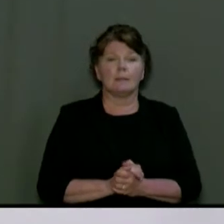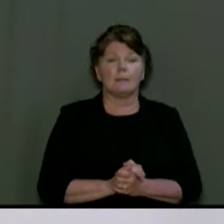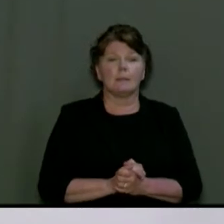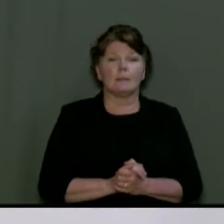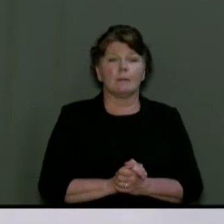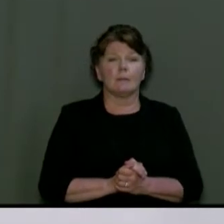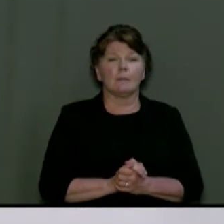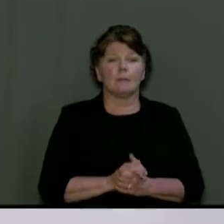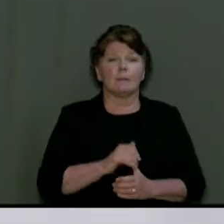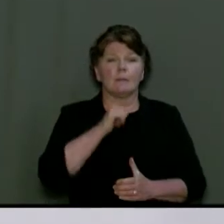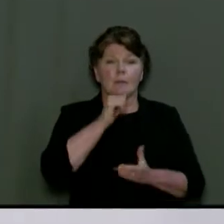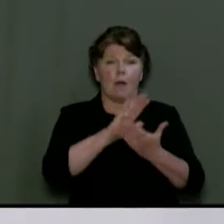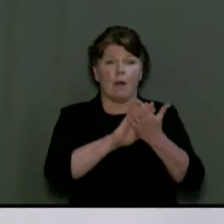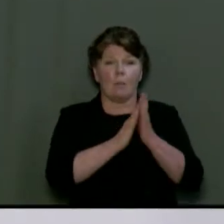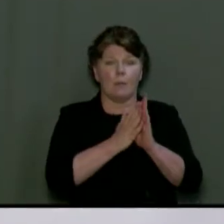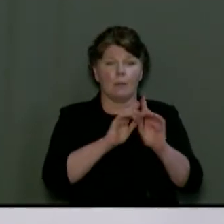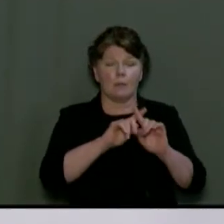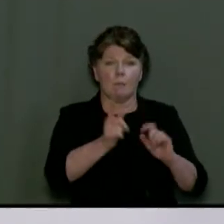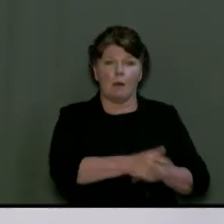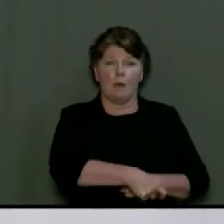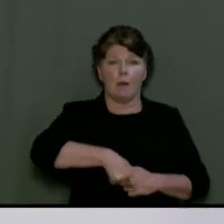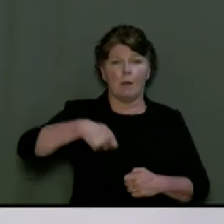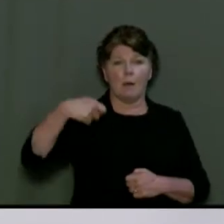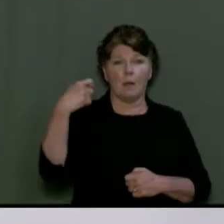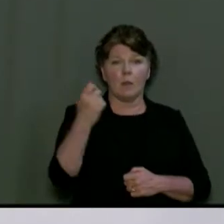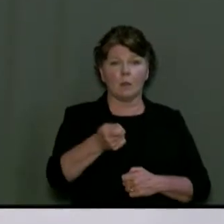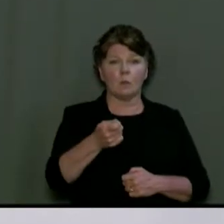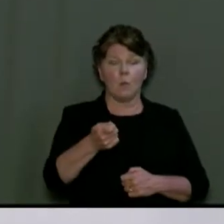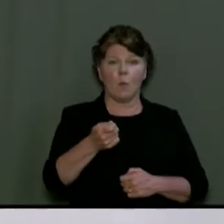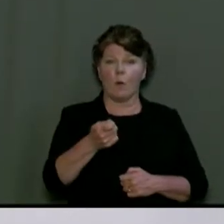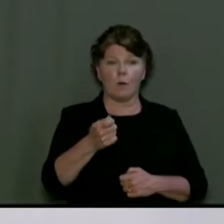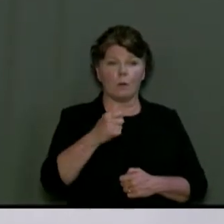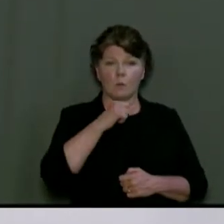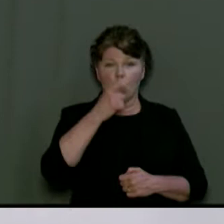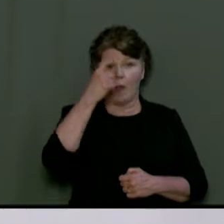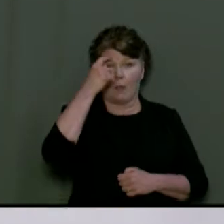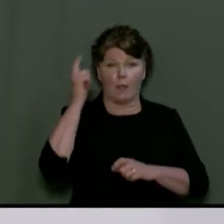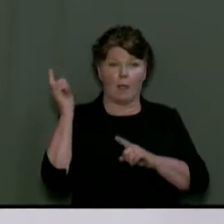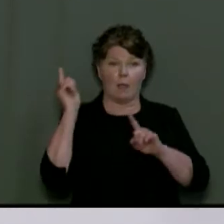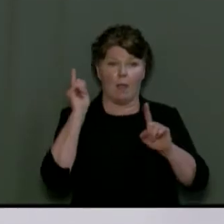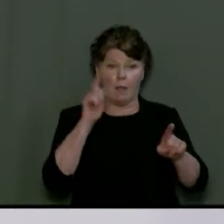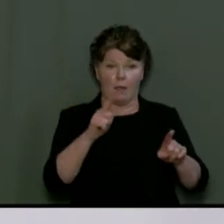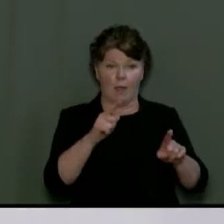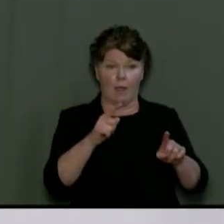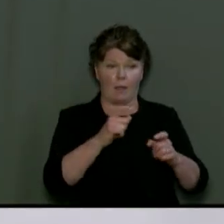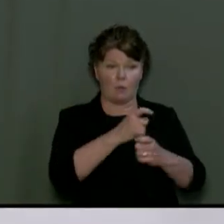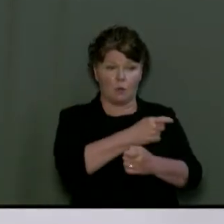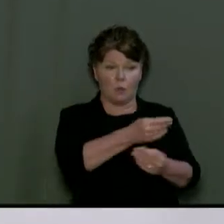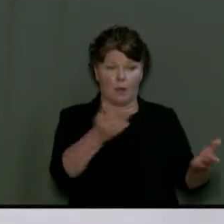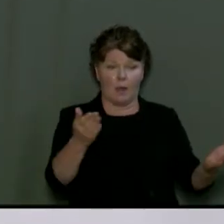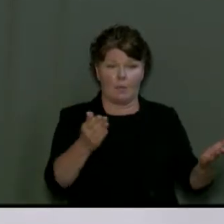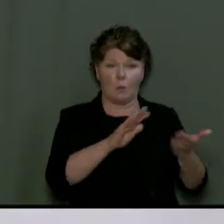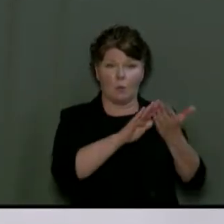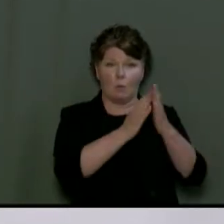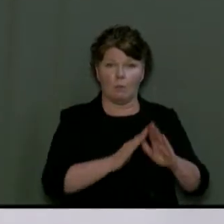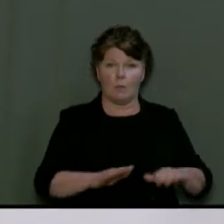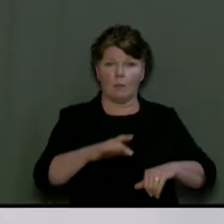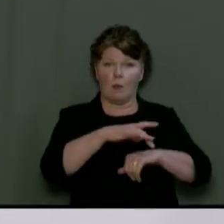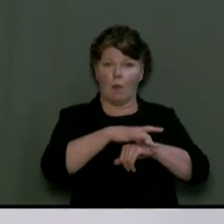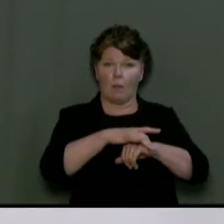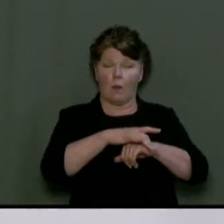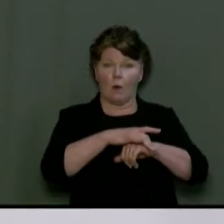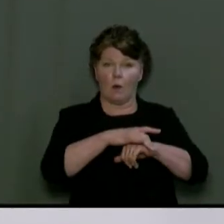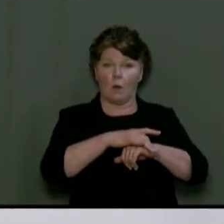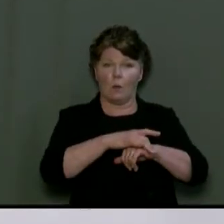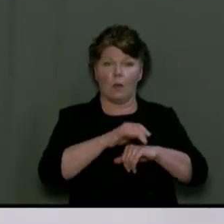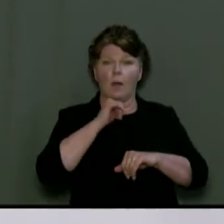Not peace, but a sword. Do not think that I have come to bring peace on the earth. I have